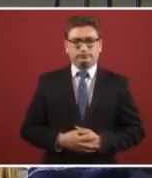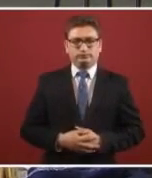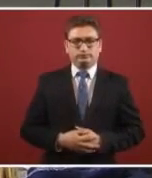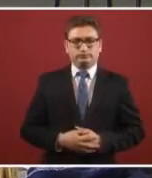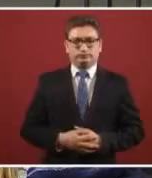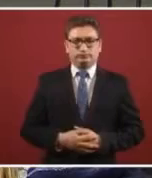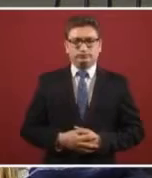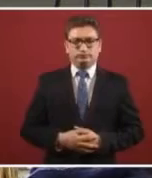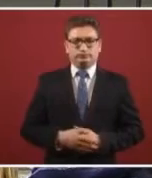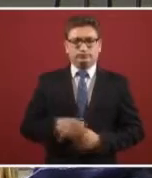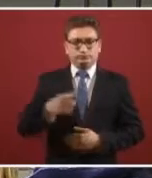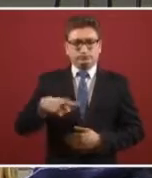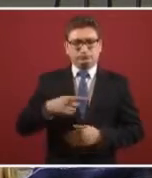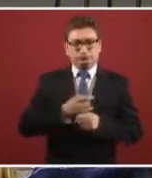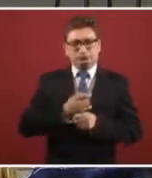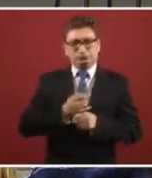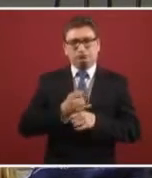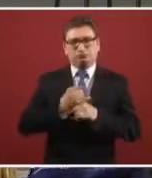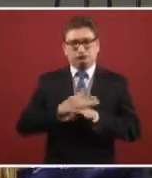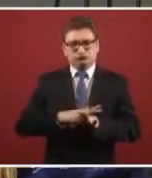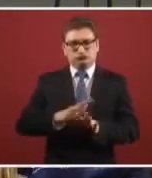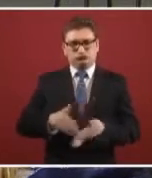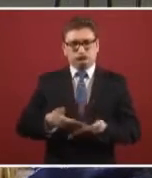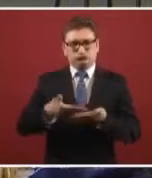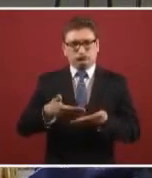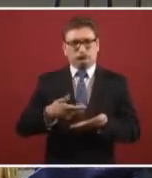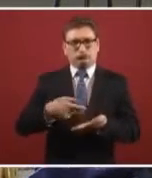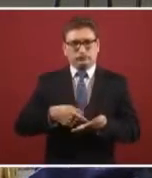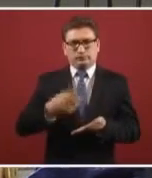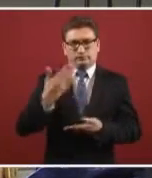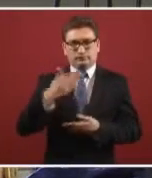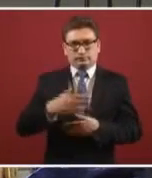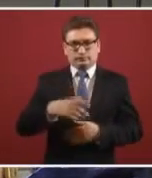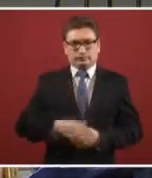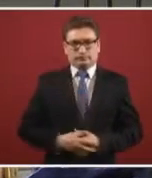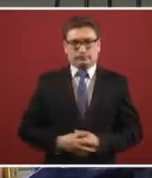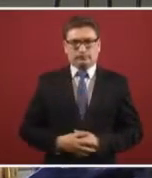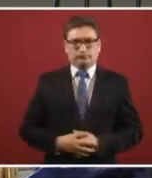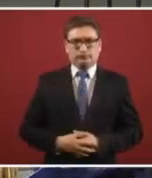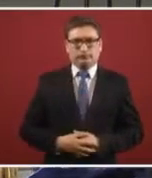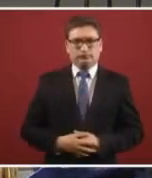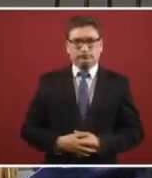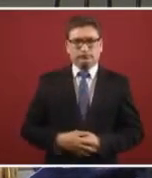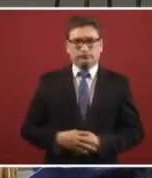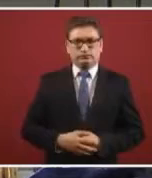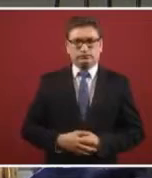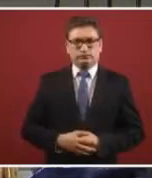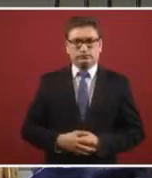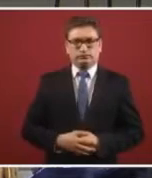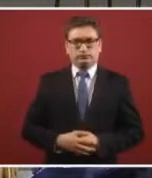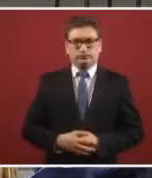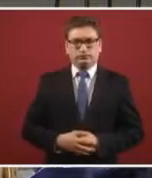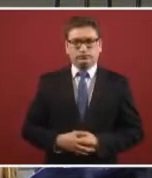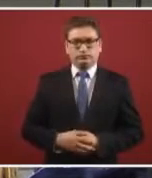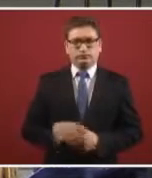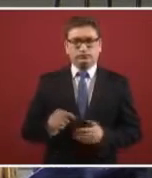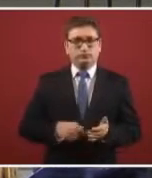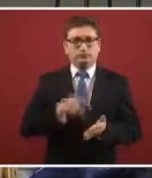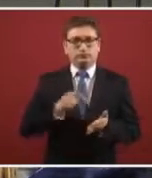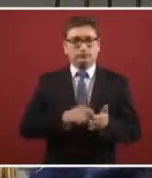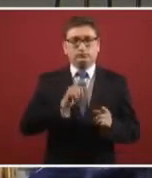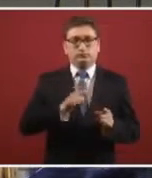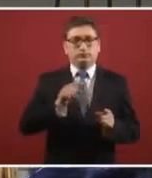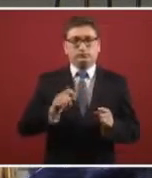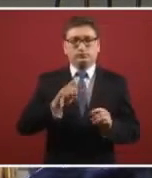presenting información information en las instalaciones at que the no se installations permitía